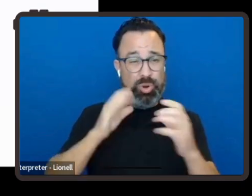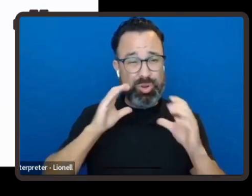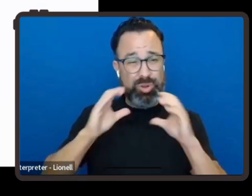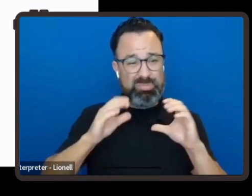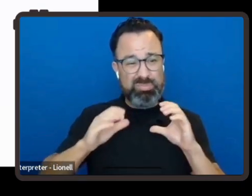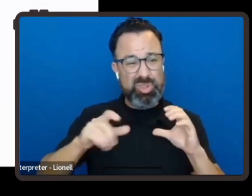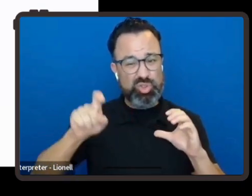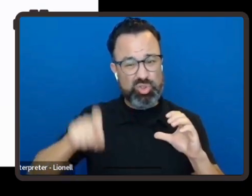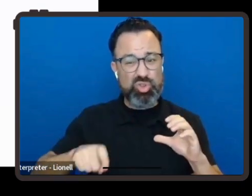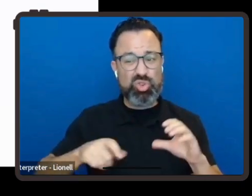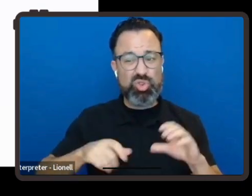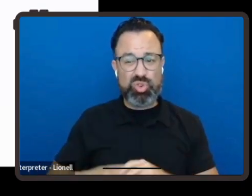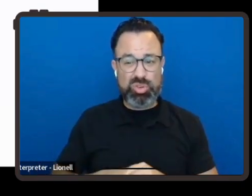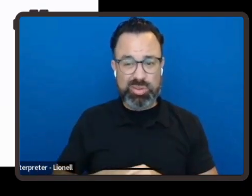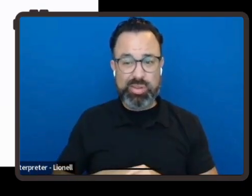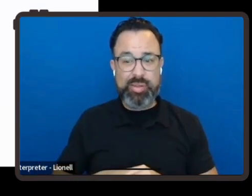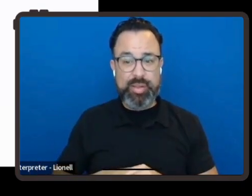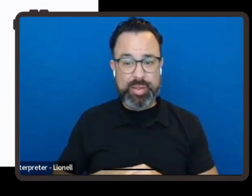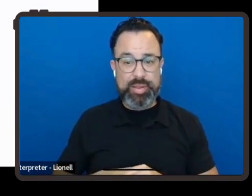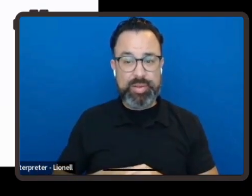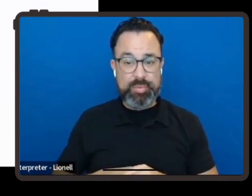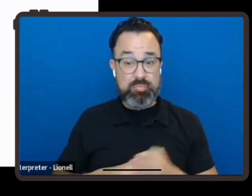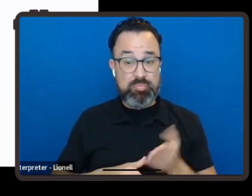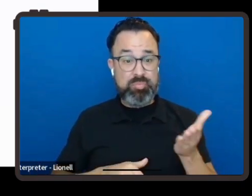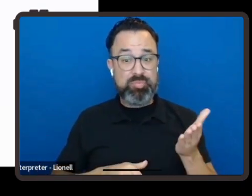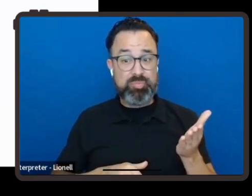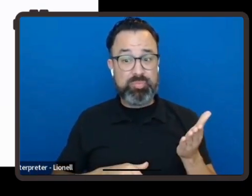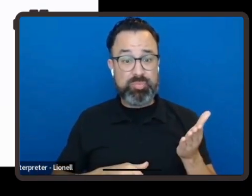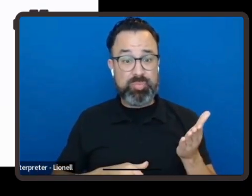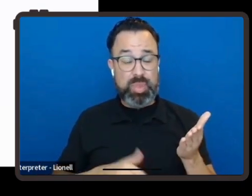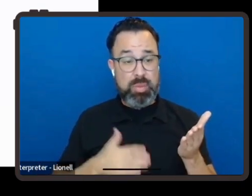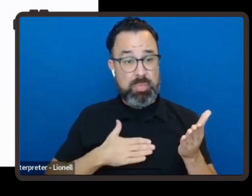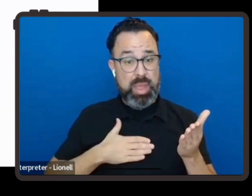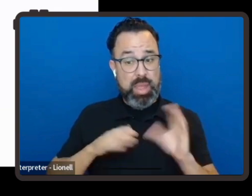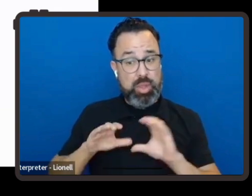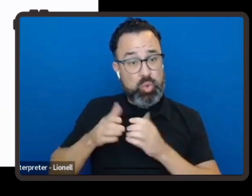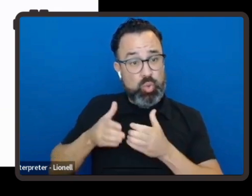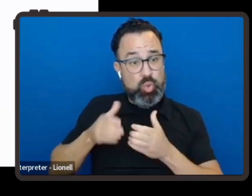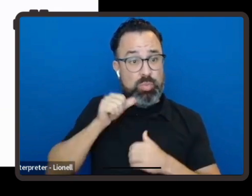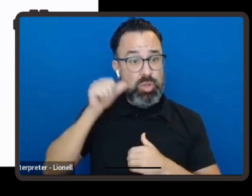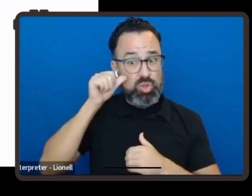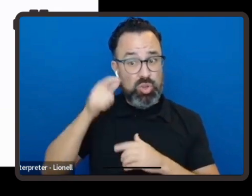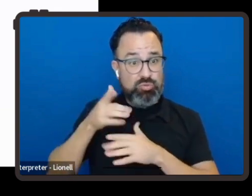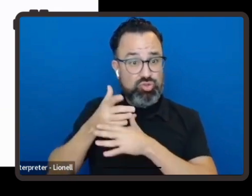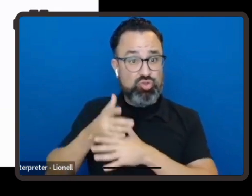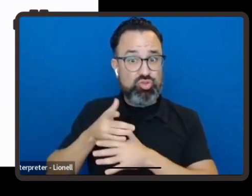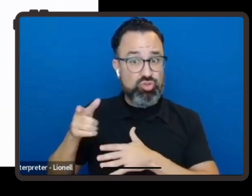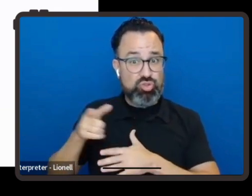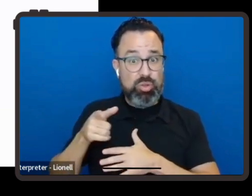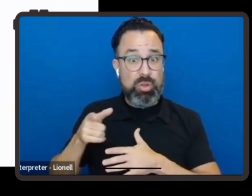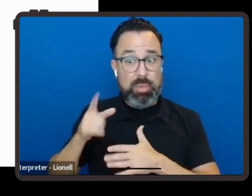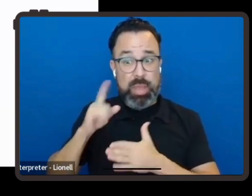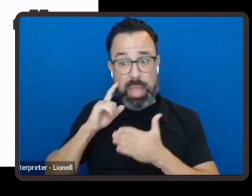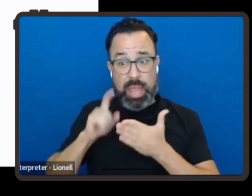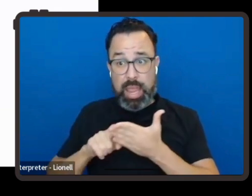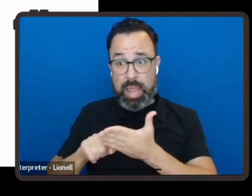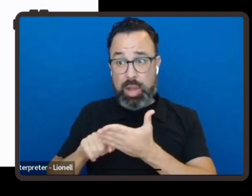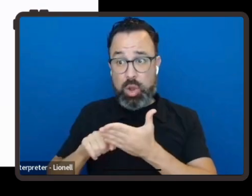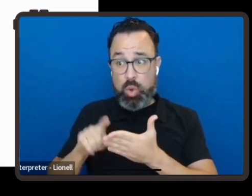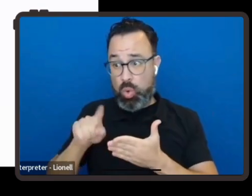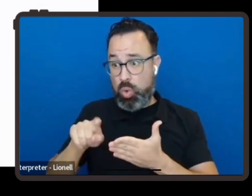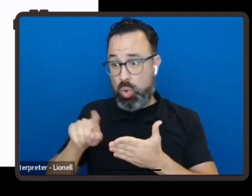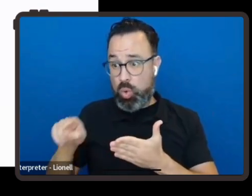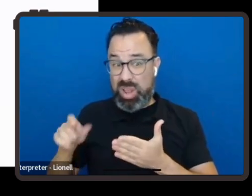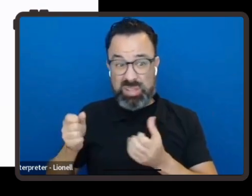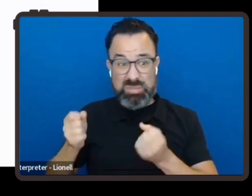too, I have observed in my German adult group that many adults are not aware that their hearing is